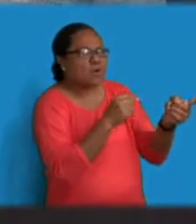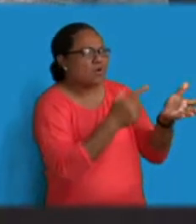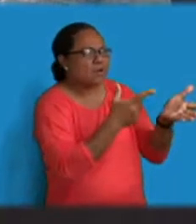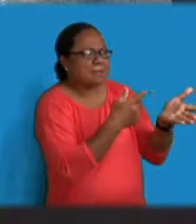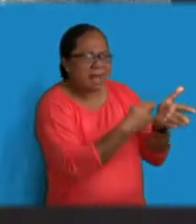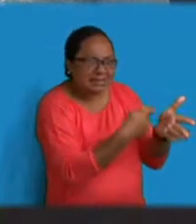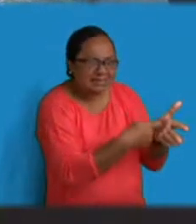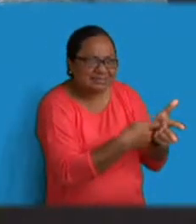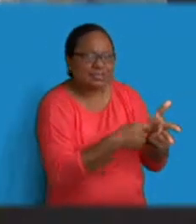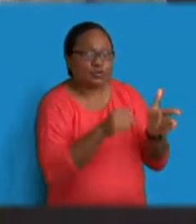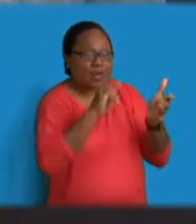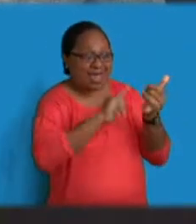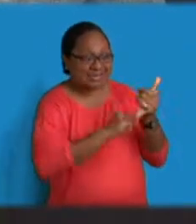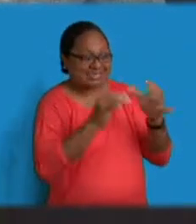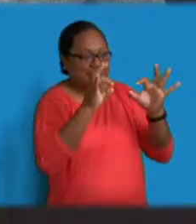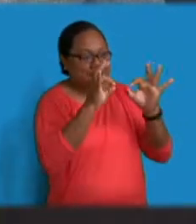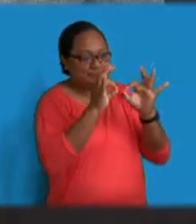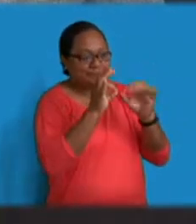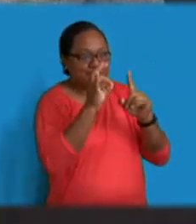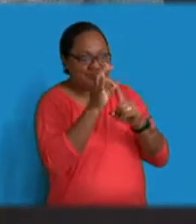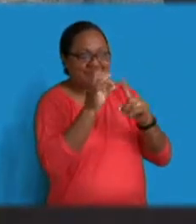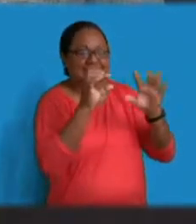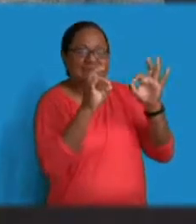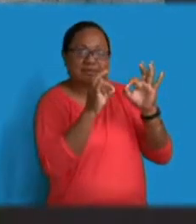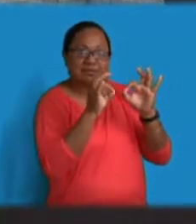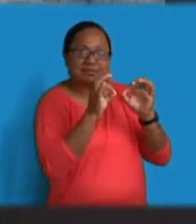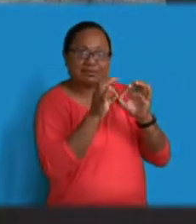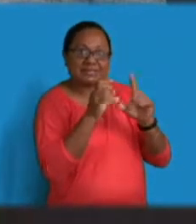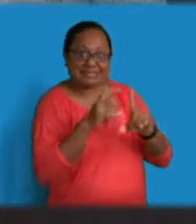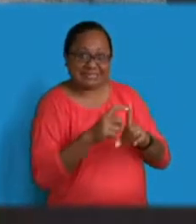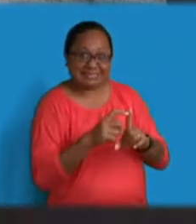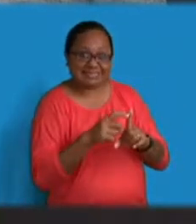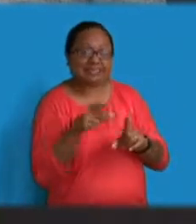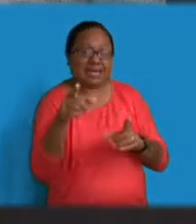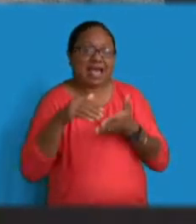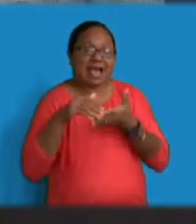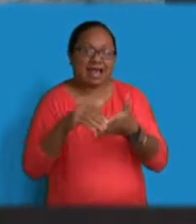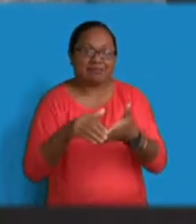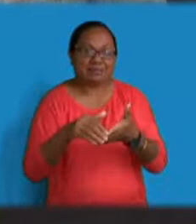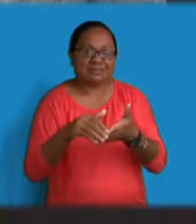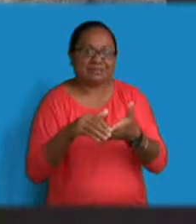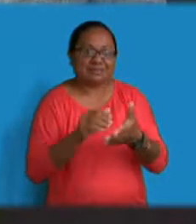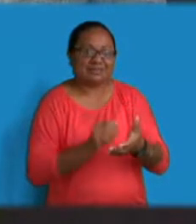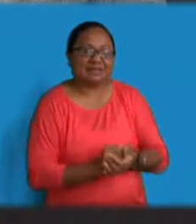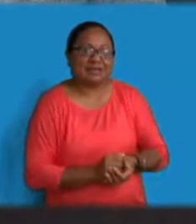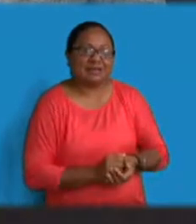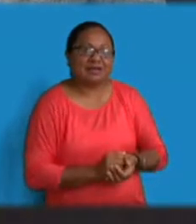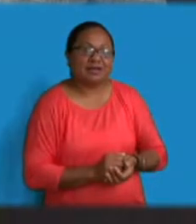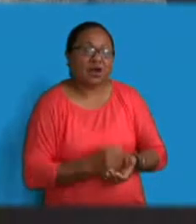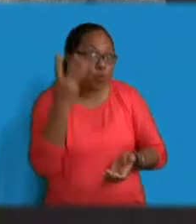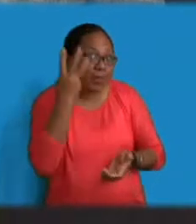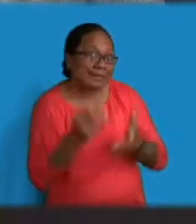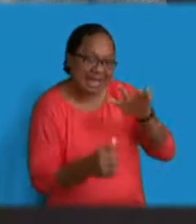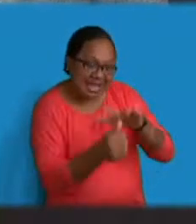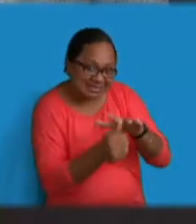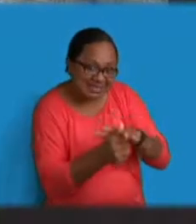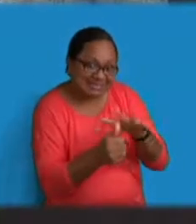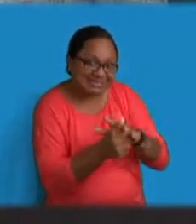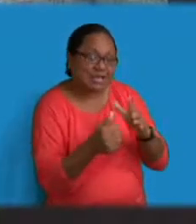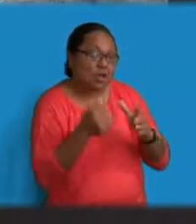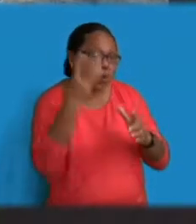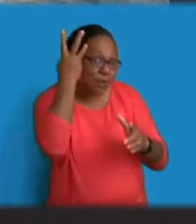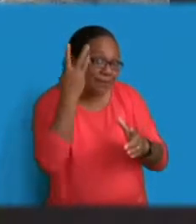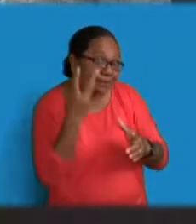of those institutions that that harnesses this aim and delivers on the aim of financial inclusion